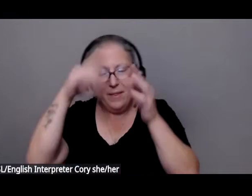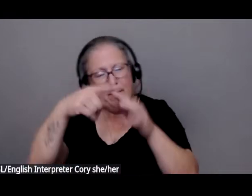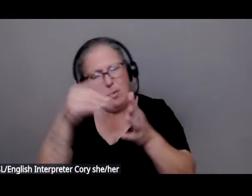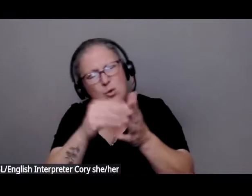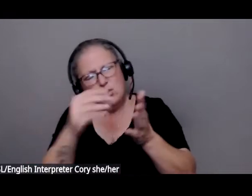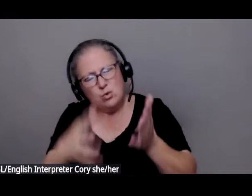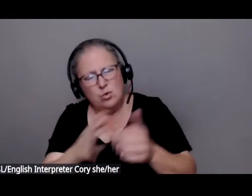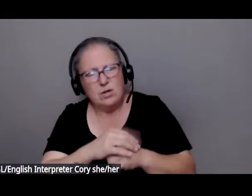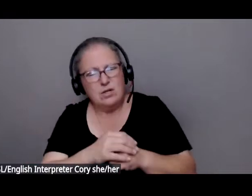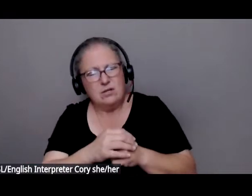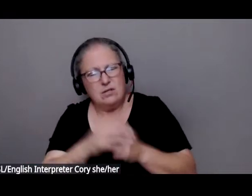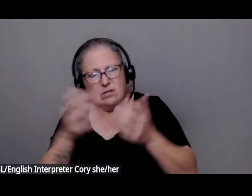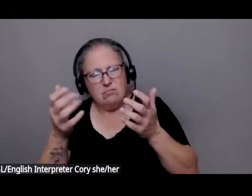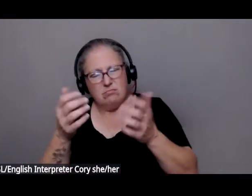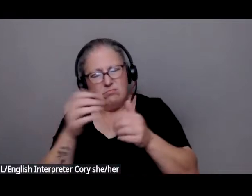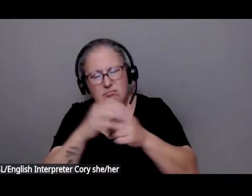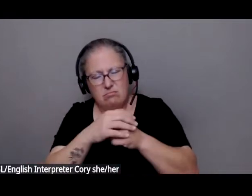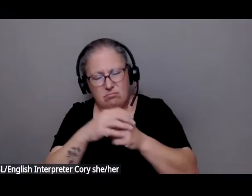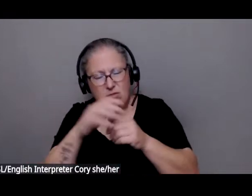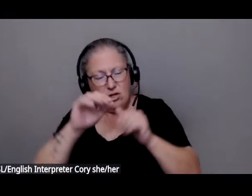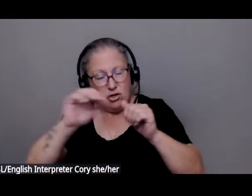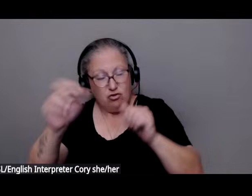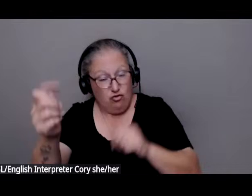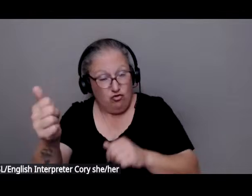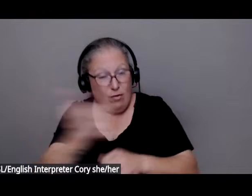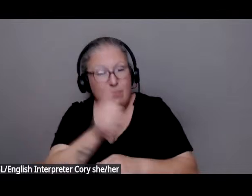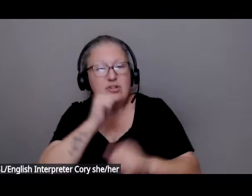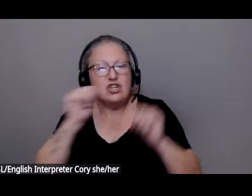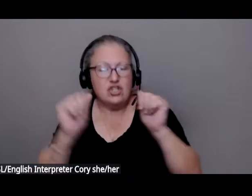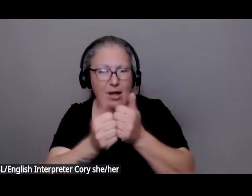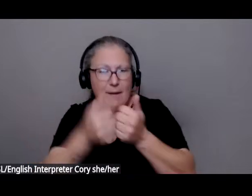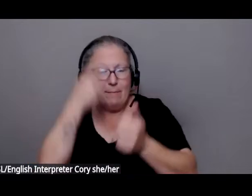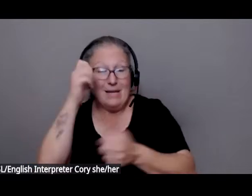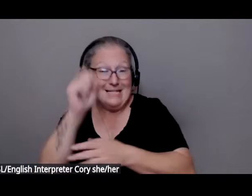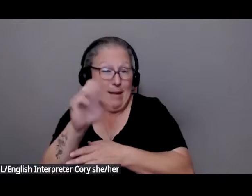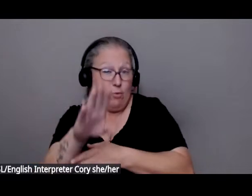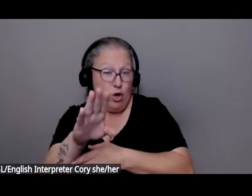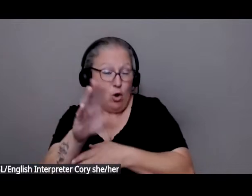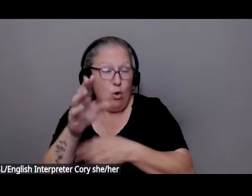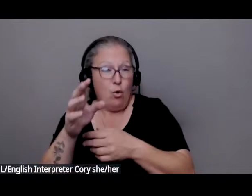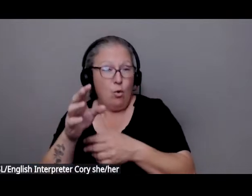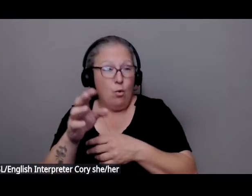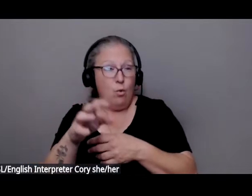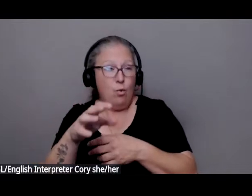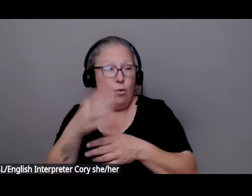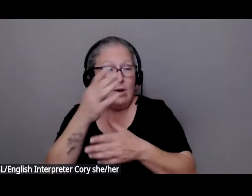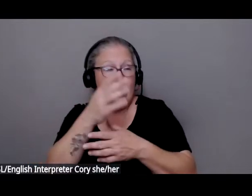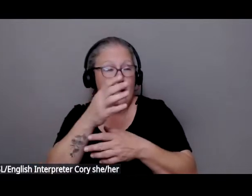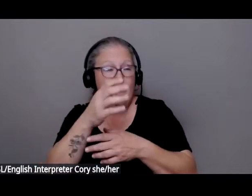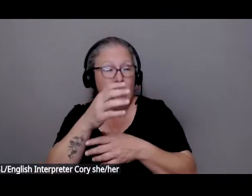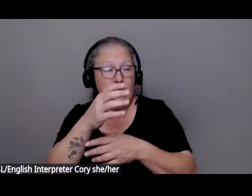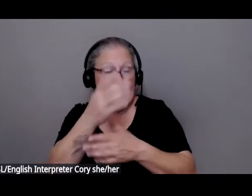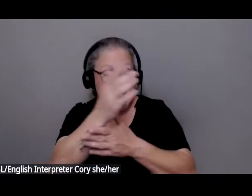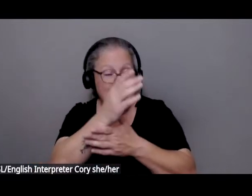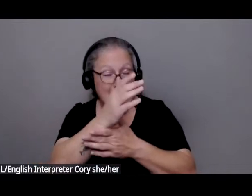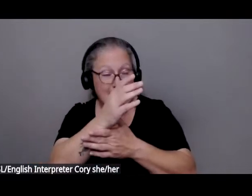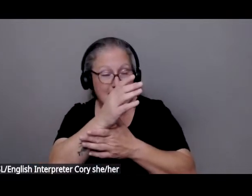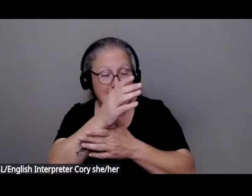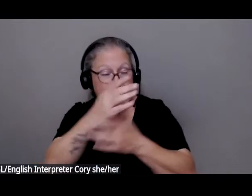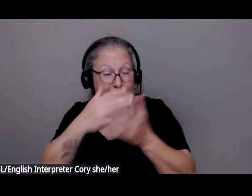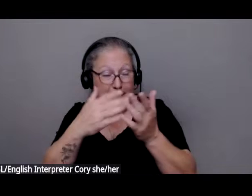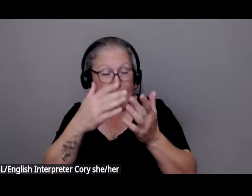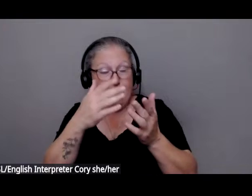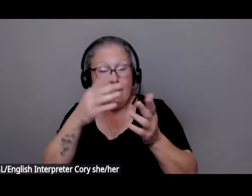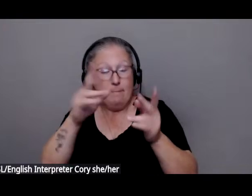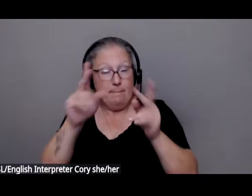and transportation is a challenge because in San Bruno, there's Samtrans up and down El Camino Real quite